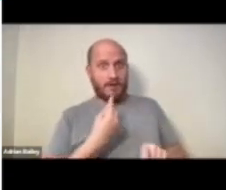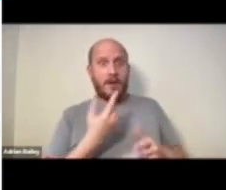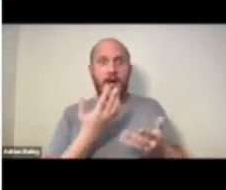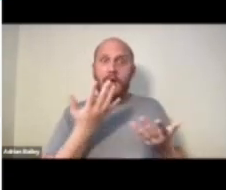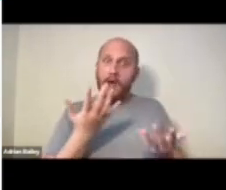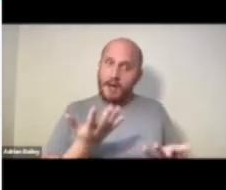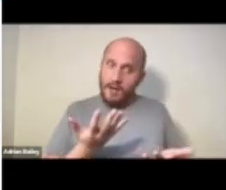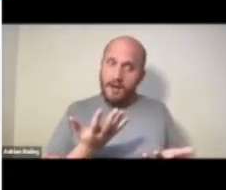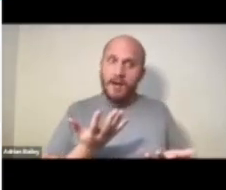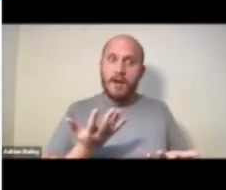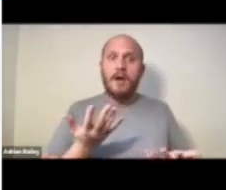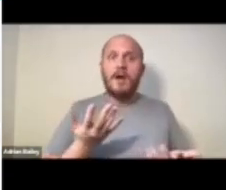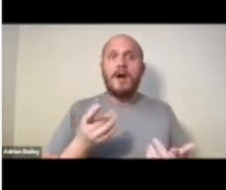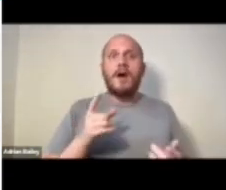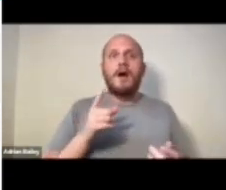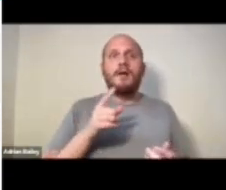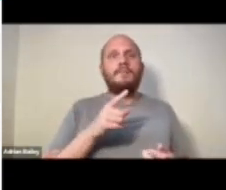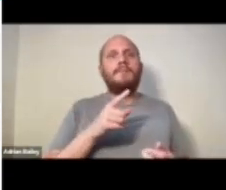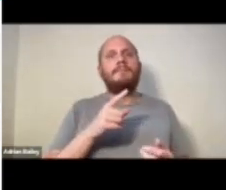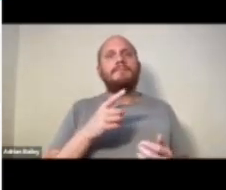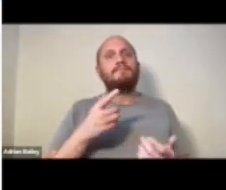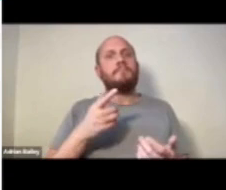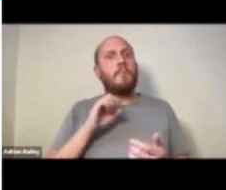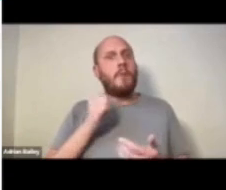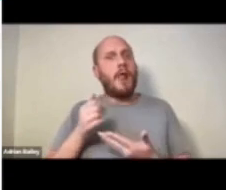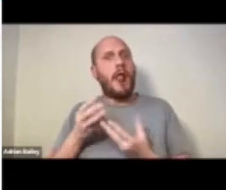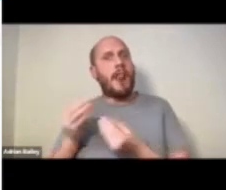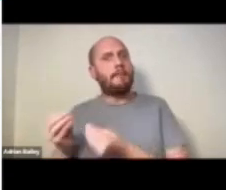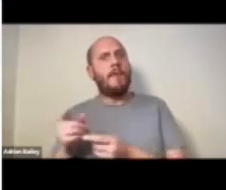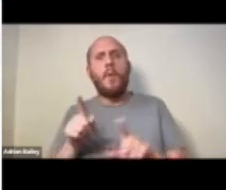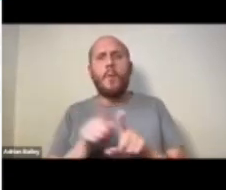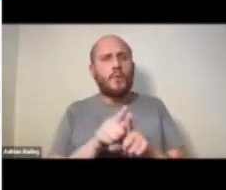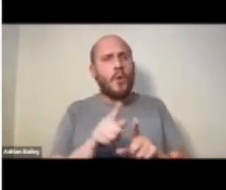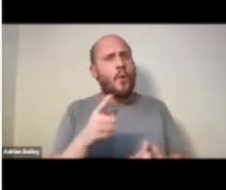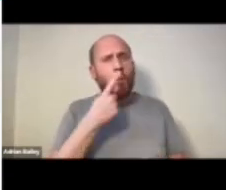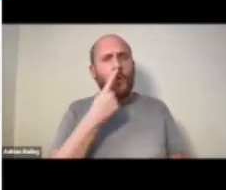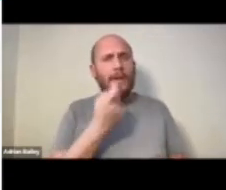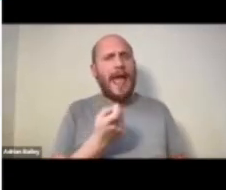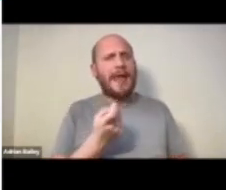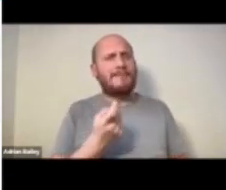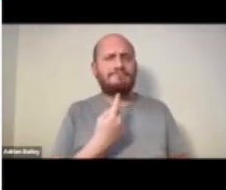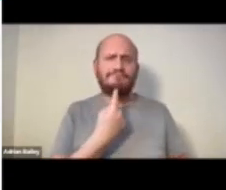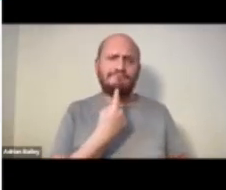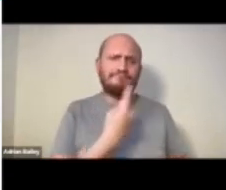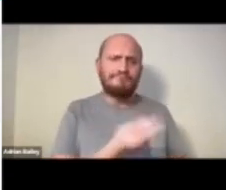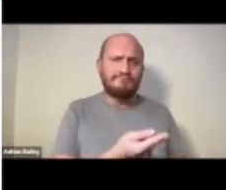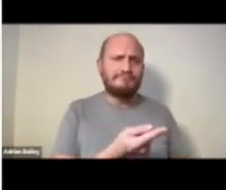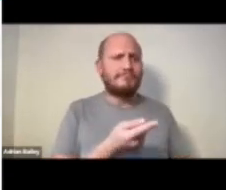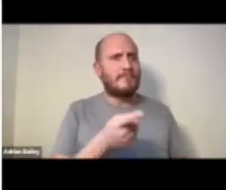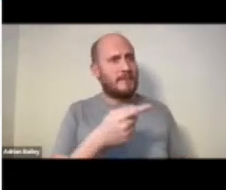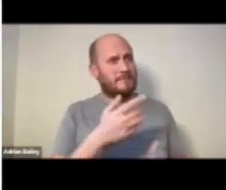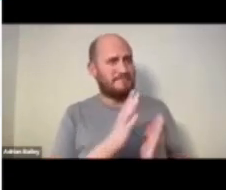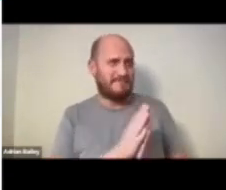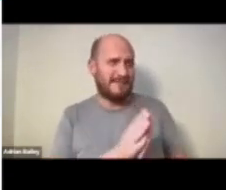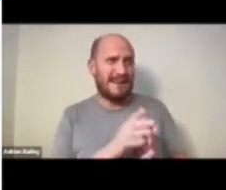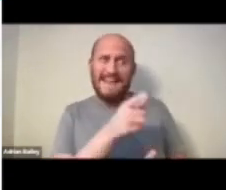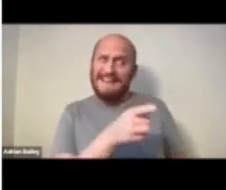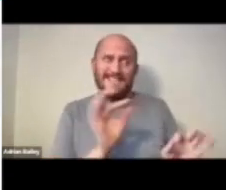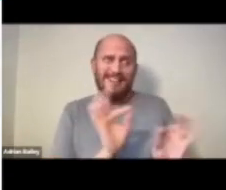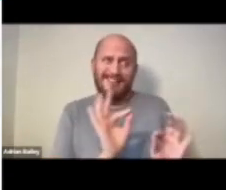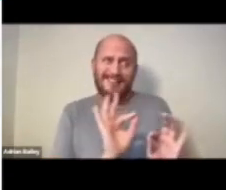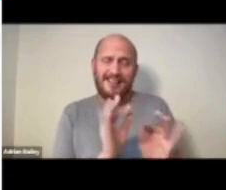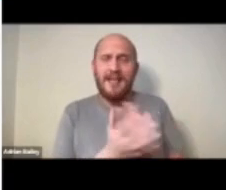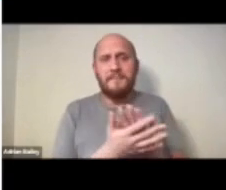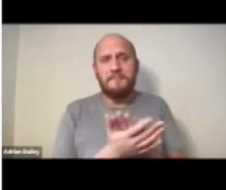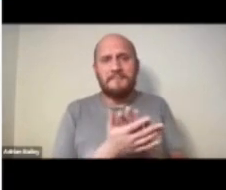to collect the surveys for your funding so that you can stay open and keep putting on work. People might not realize that. So all